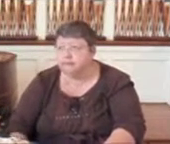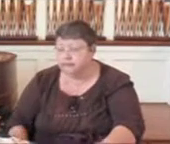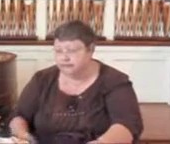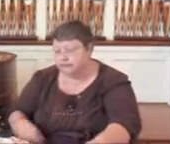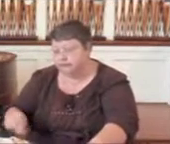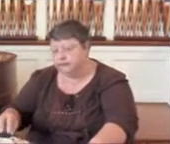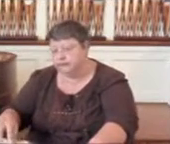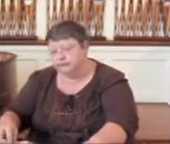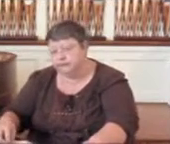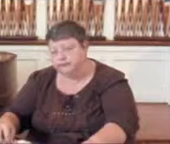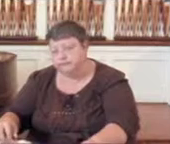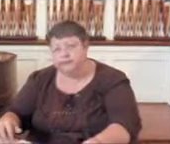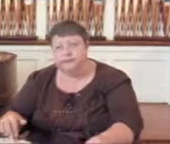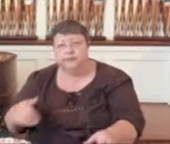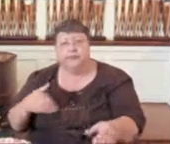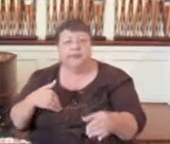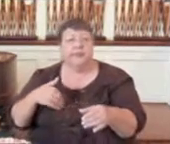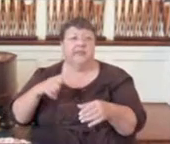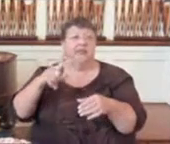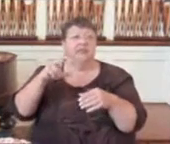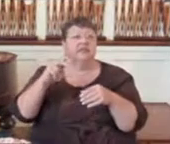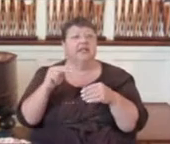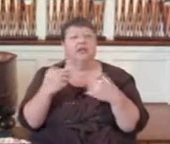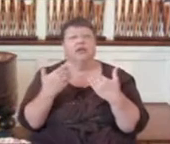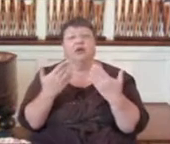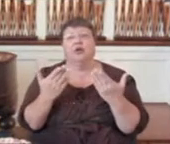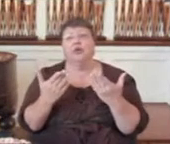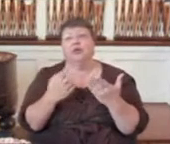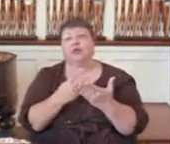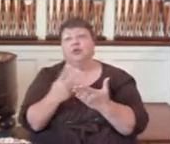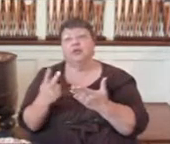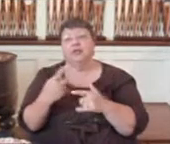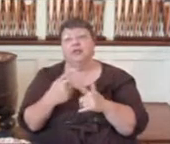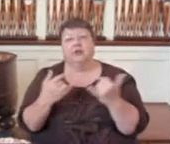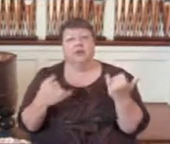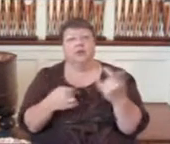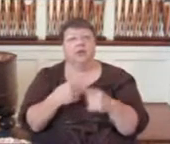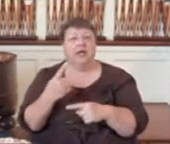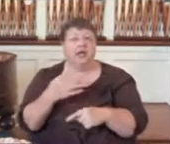on Sunday. So 2 weeks from today, would you please